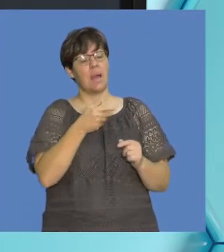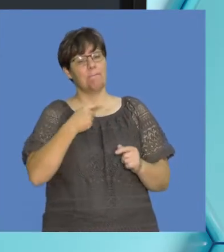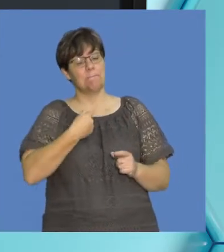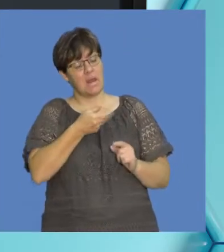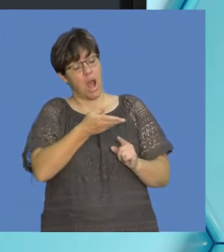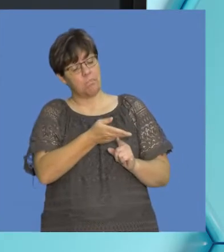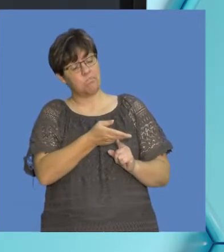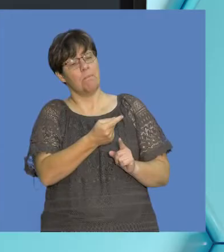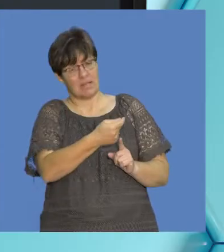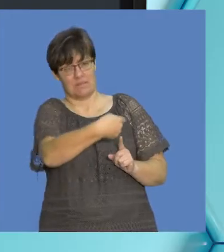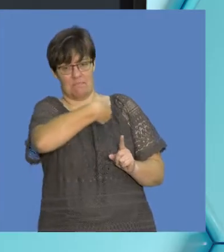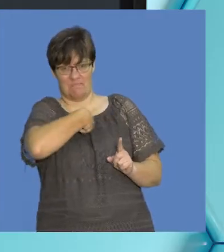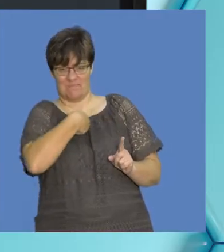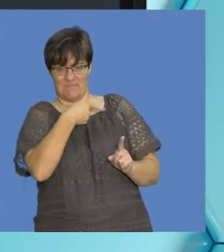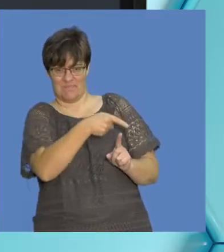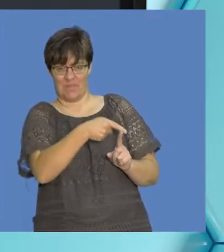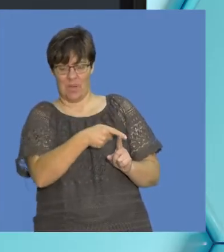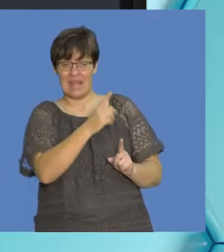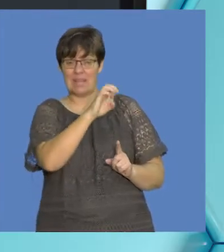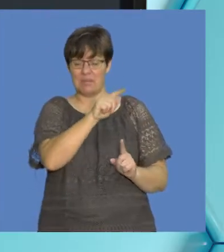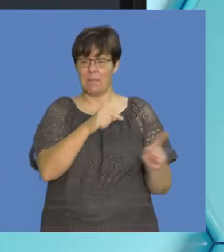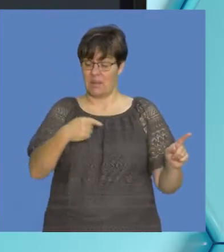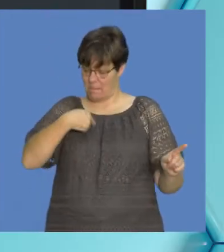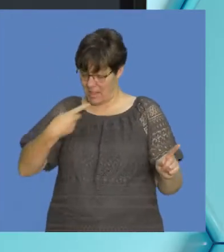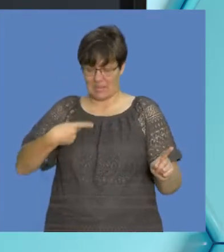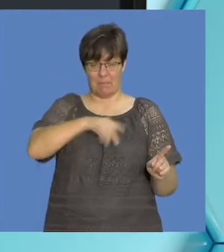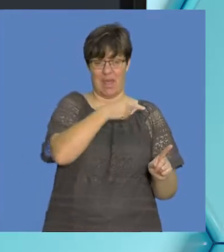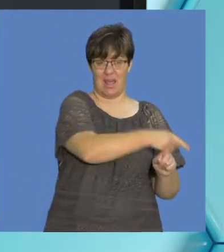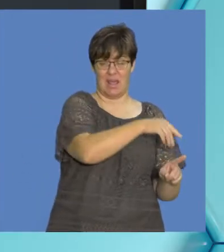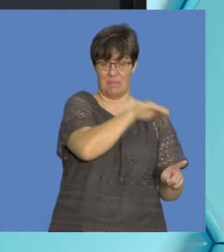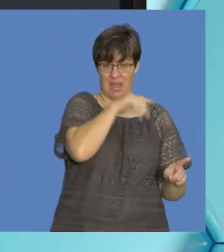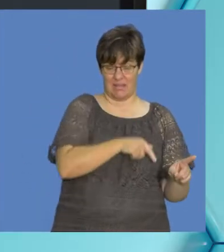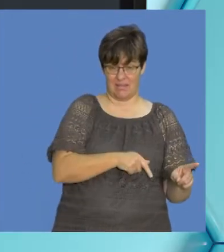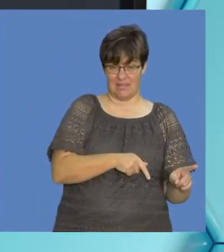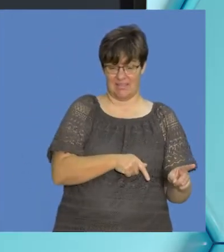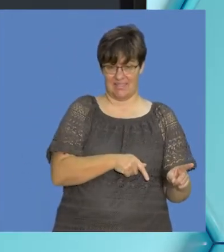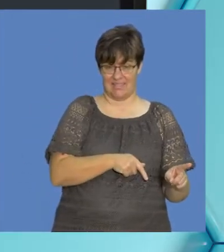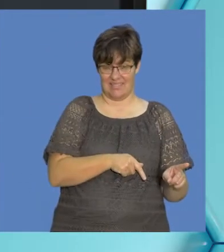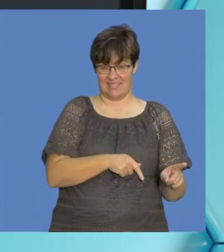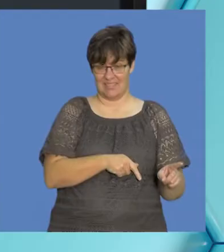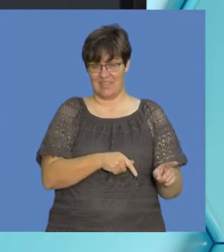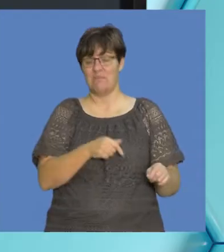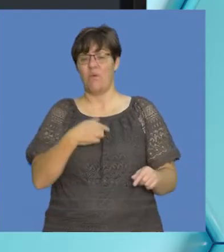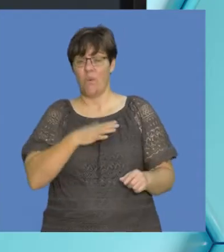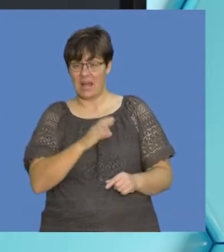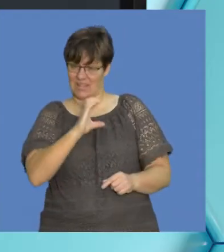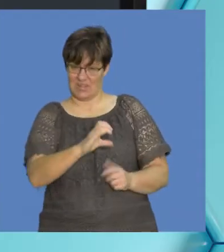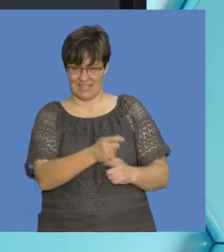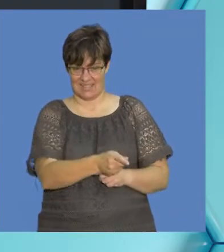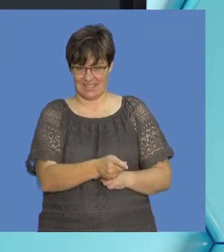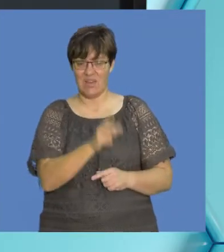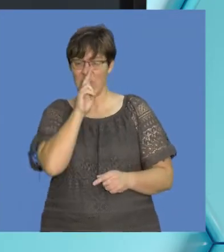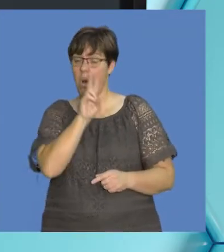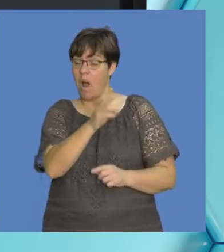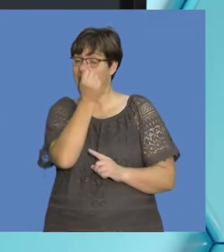money. Because the moment it's a debit balance, it means we owe the bank money. Good. Now, if you understand that, you will see